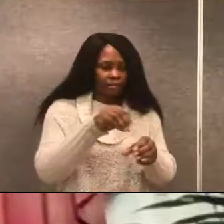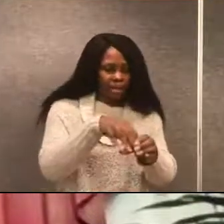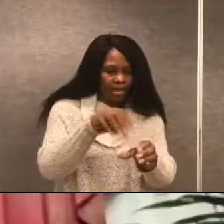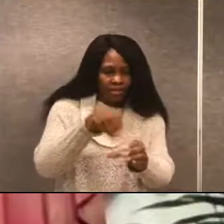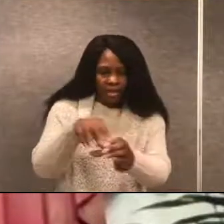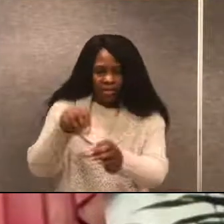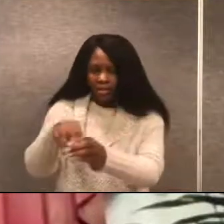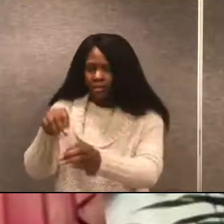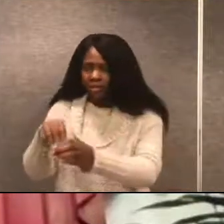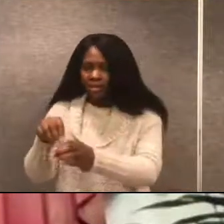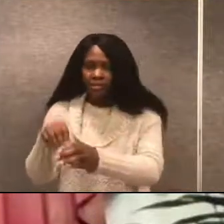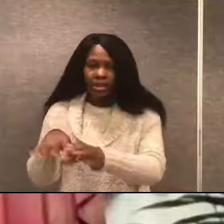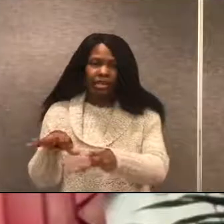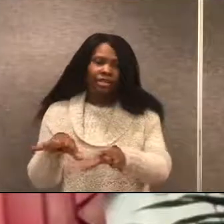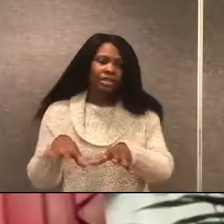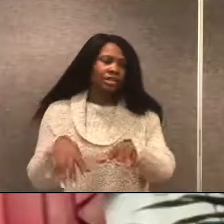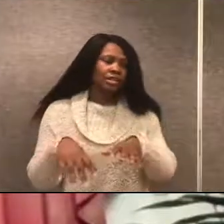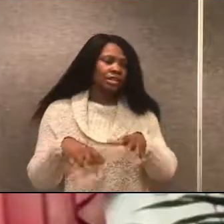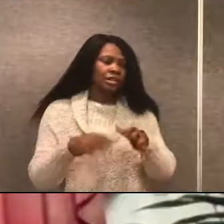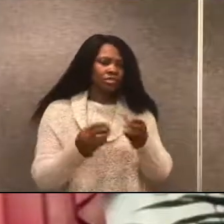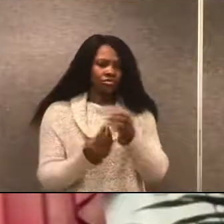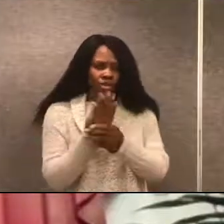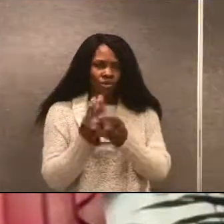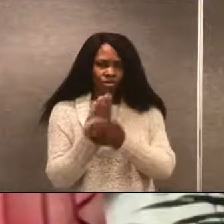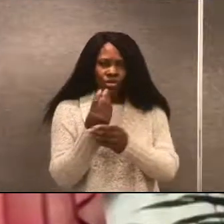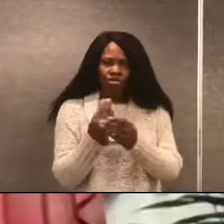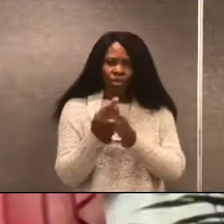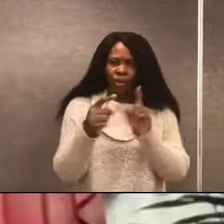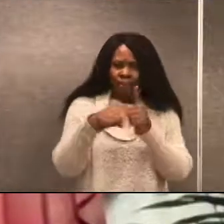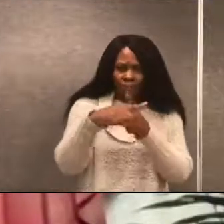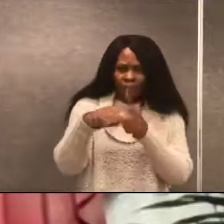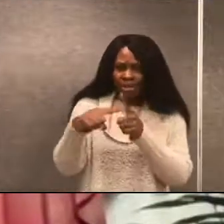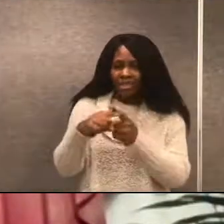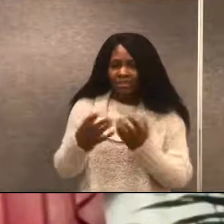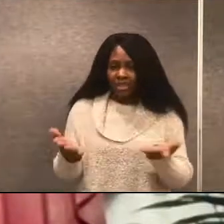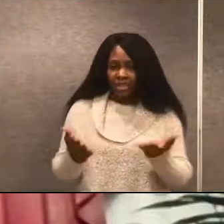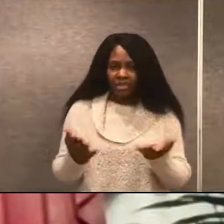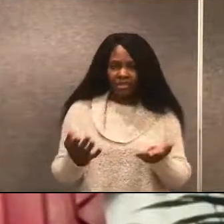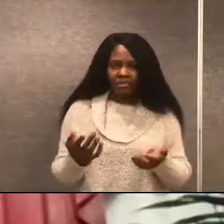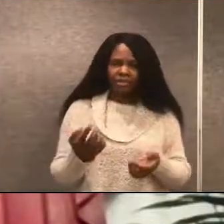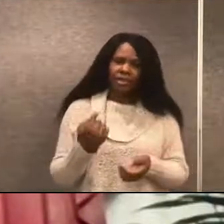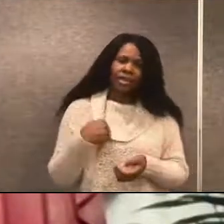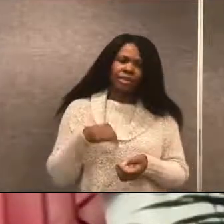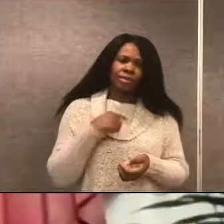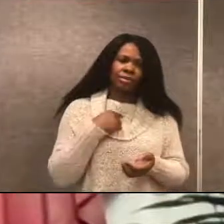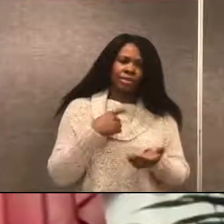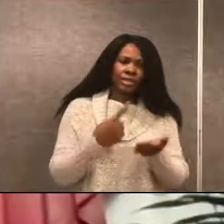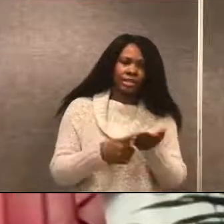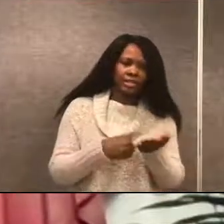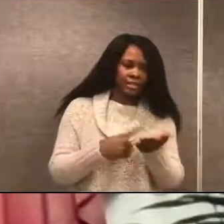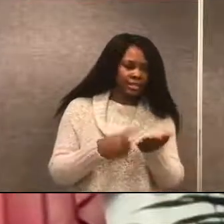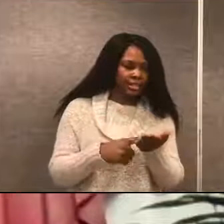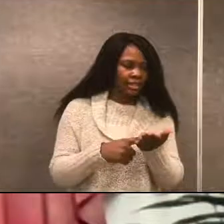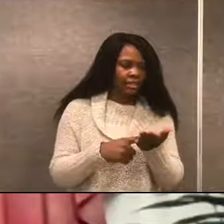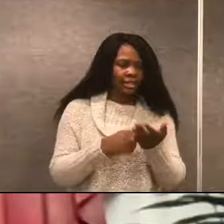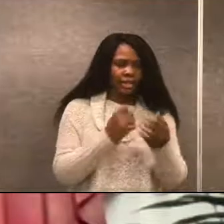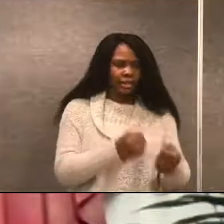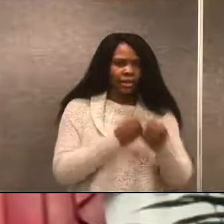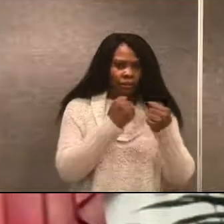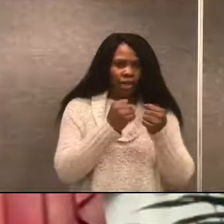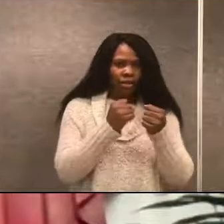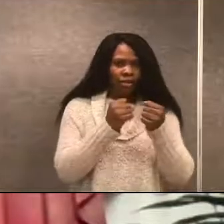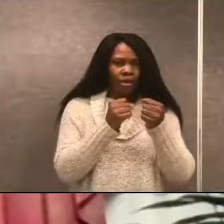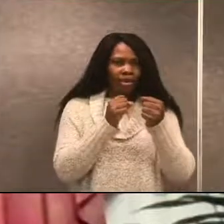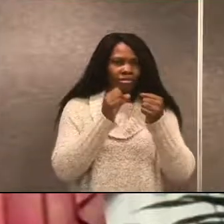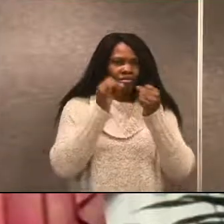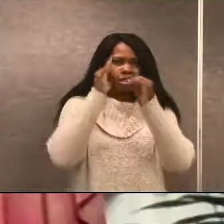nurturing positive seeds. And we talked about Lemon to Lemonade, which centered on the power of imagination,